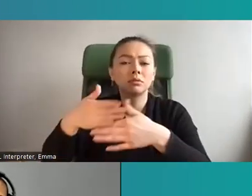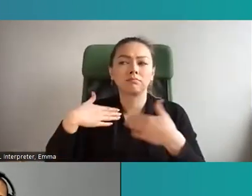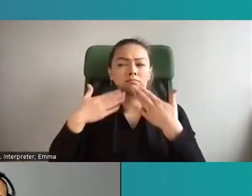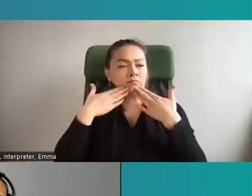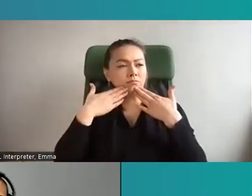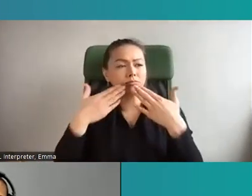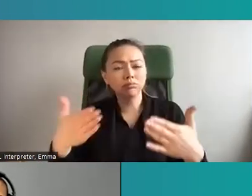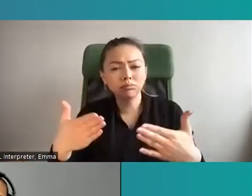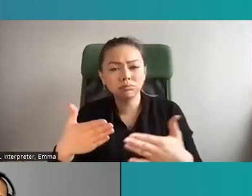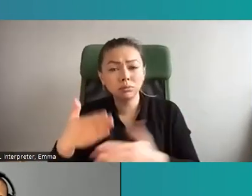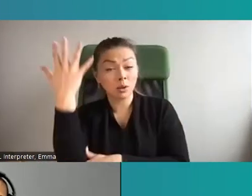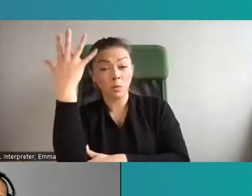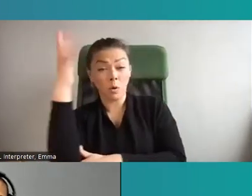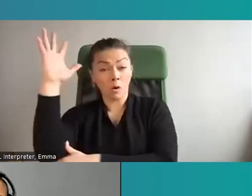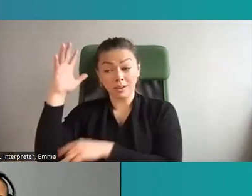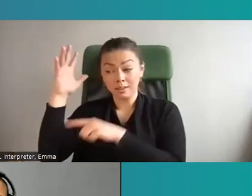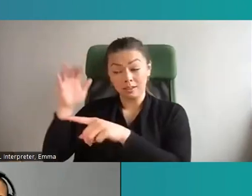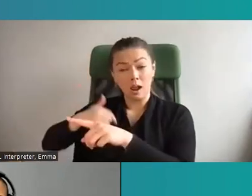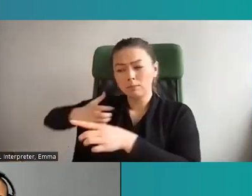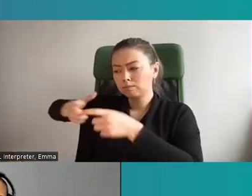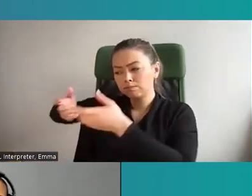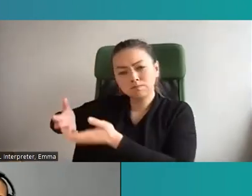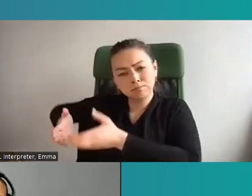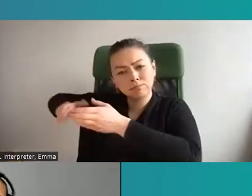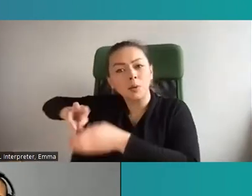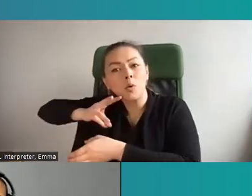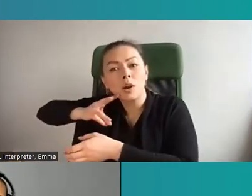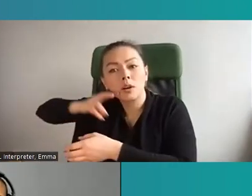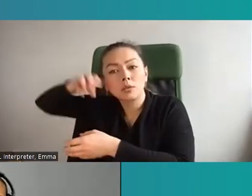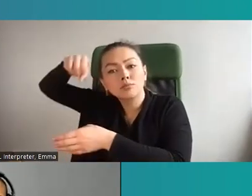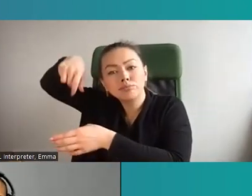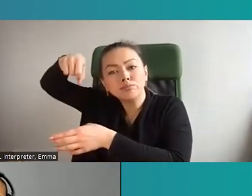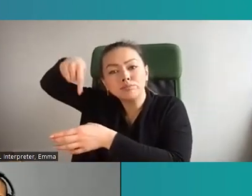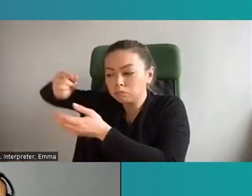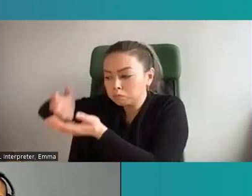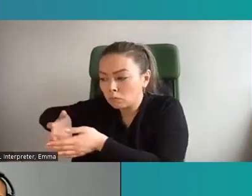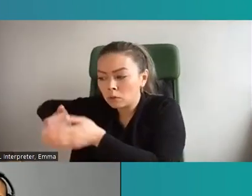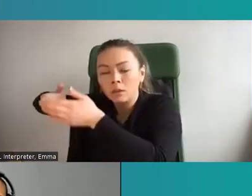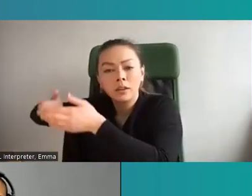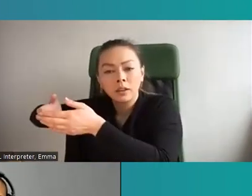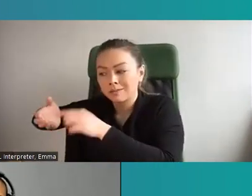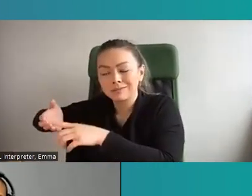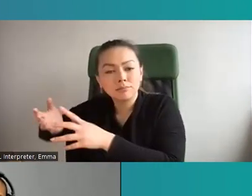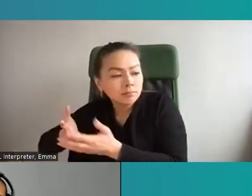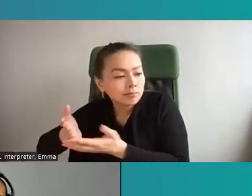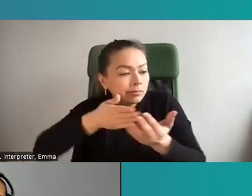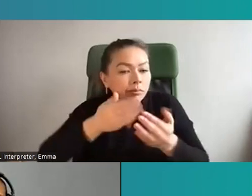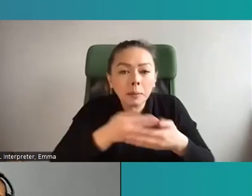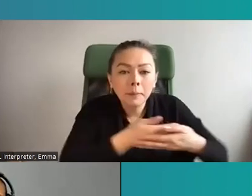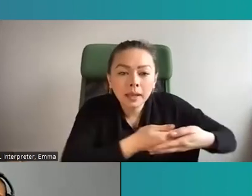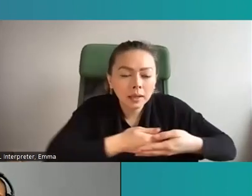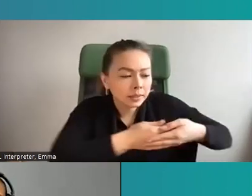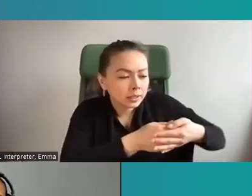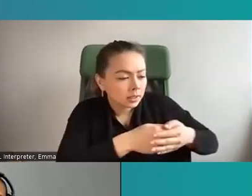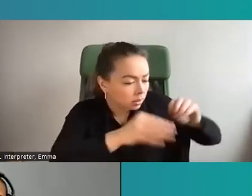our babies, you know, that we utilize to you know, cleanse the baby's eyes and to wash the baby with